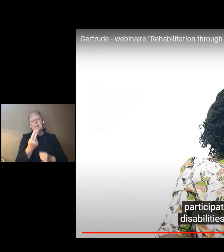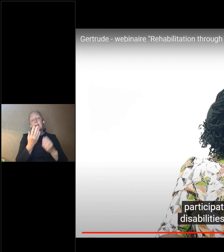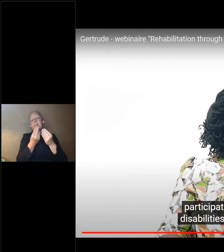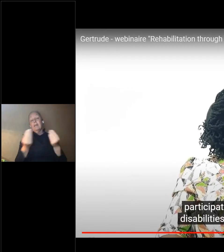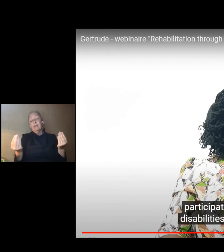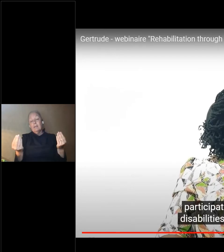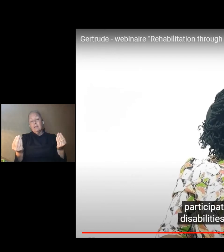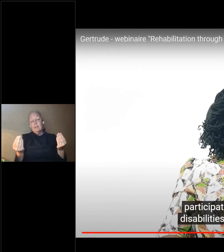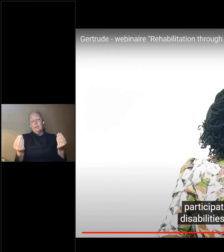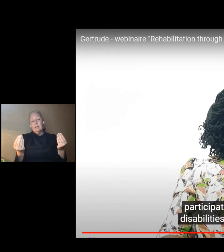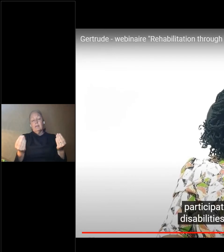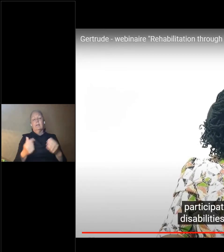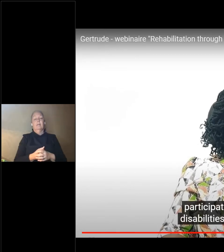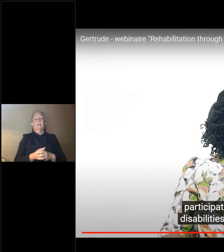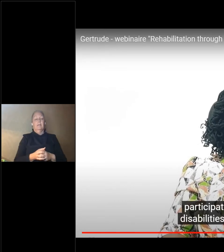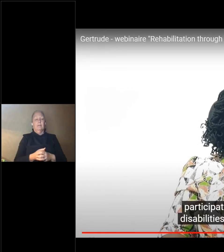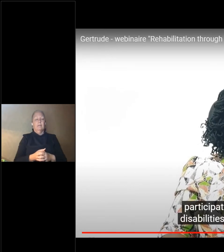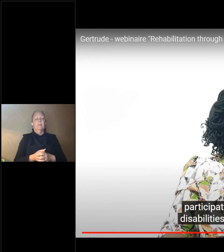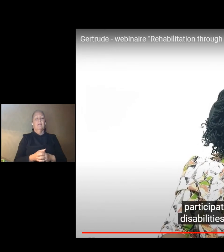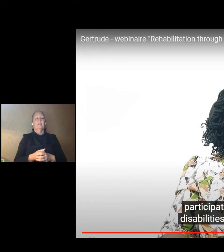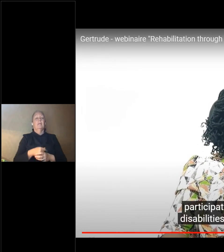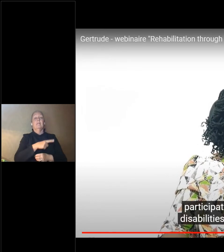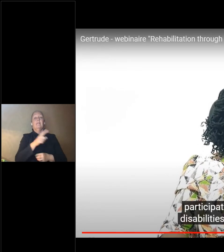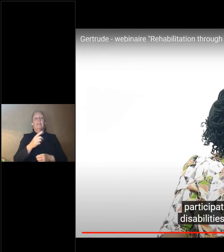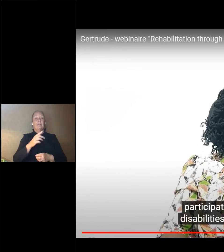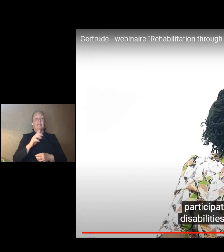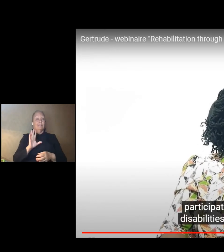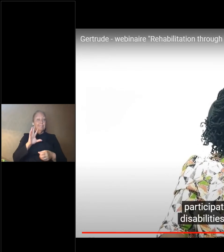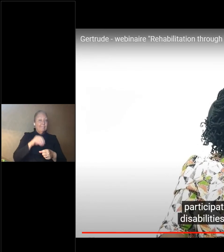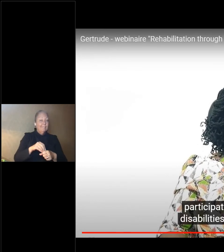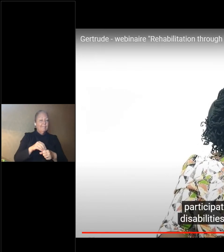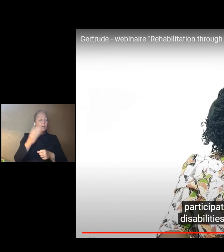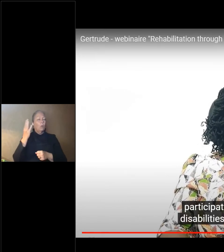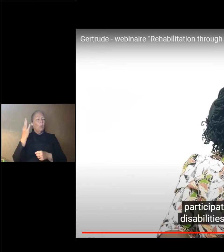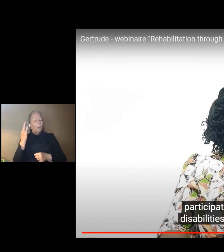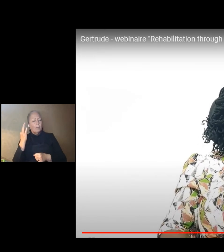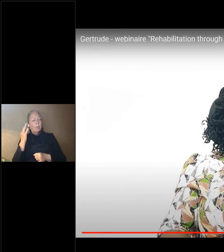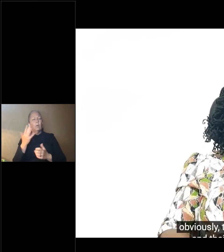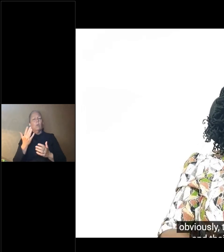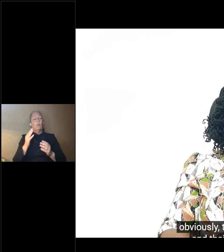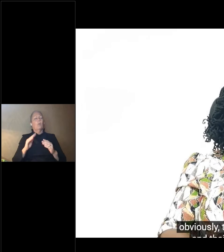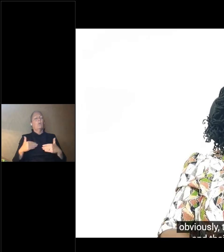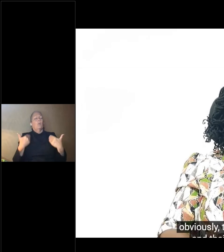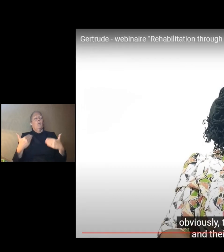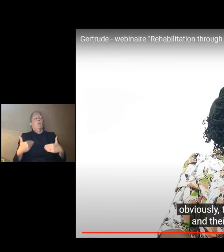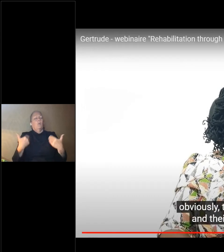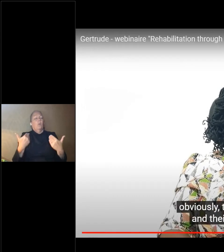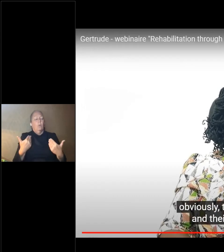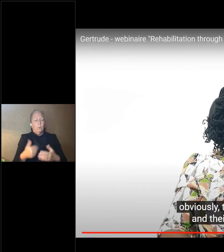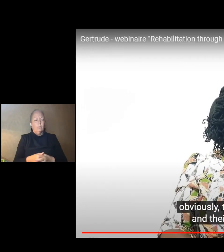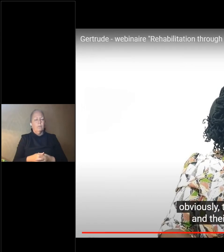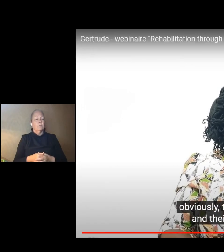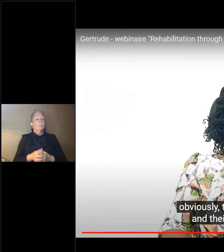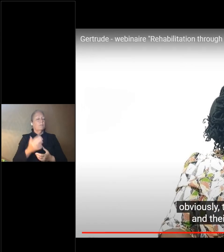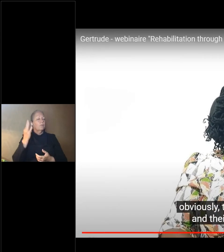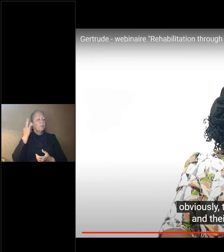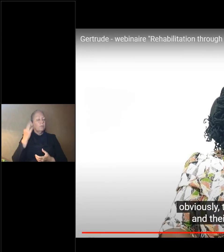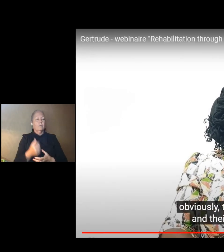participation of women and girls with disabilities is less than that of men. First, obviously, the